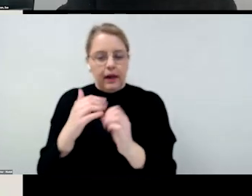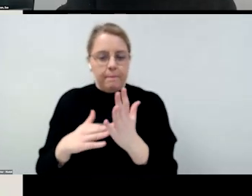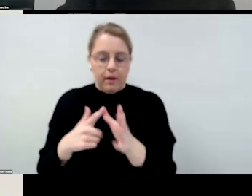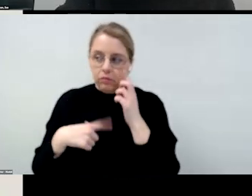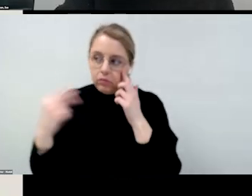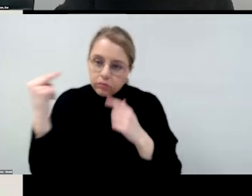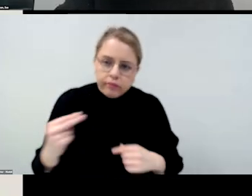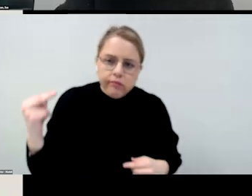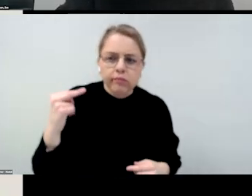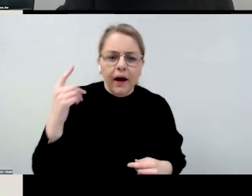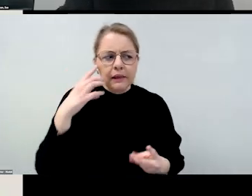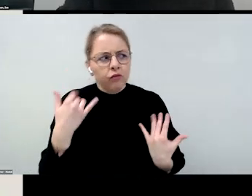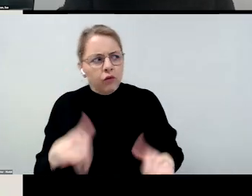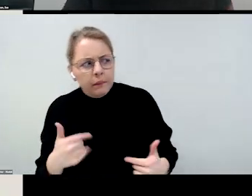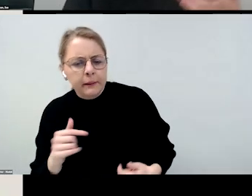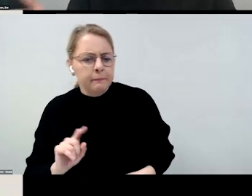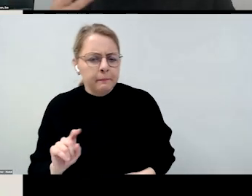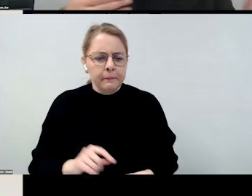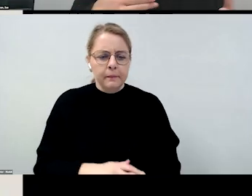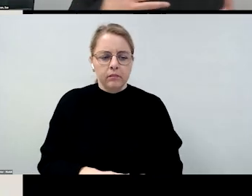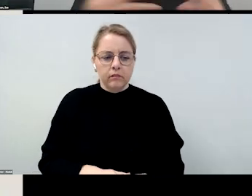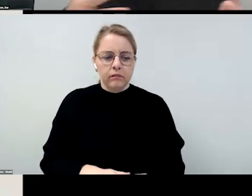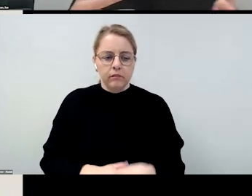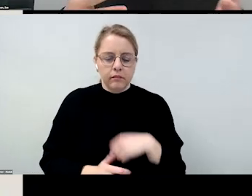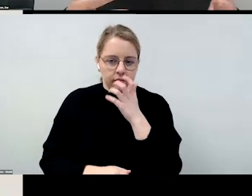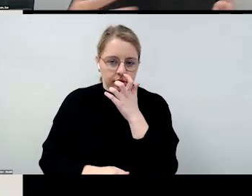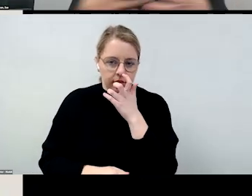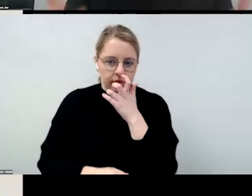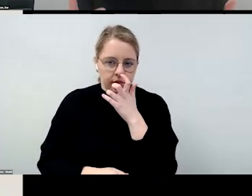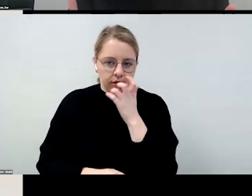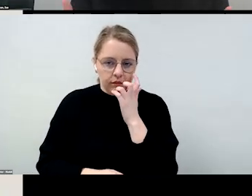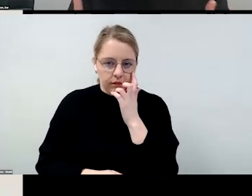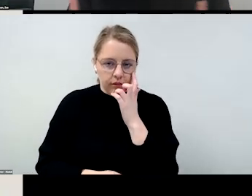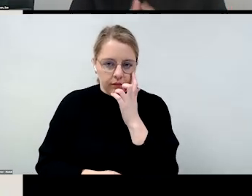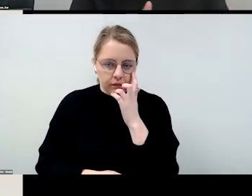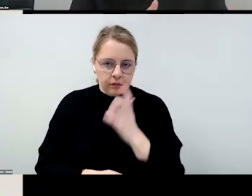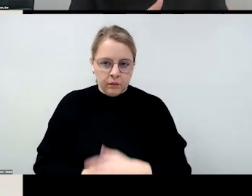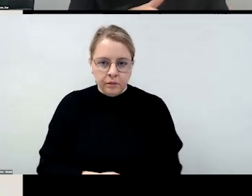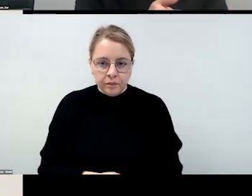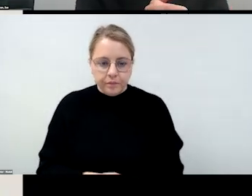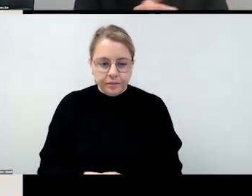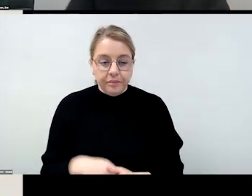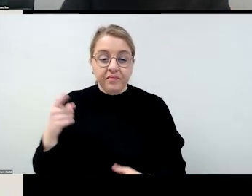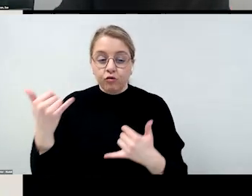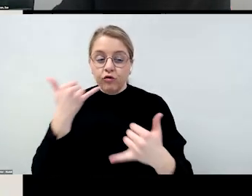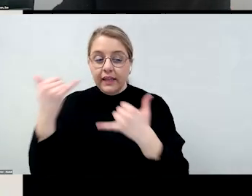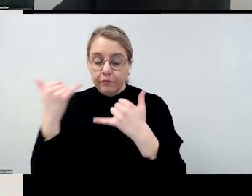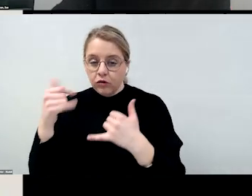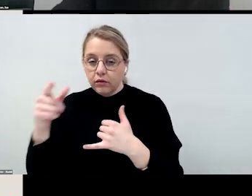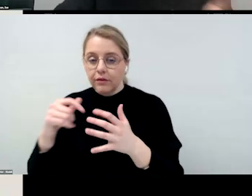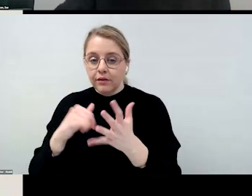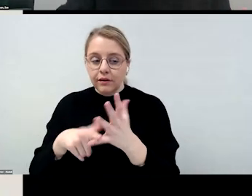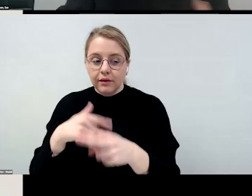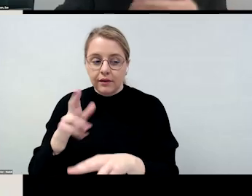with accessing healthcare. Some of the reasons the reception staff may have used this confusing language may be because of